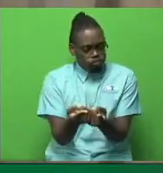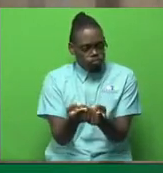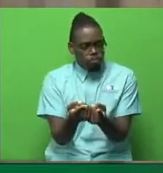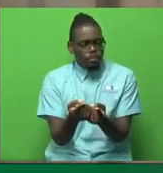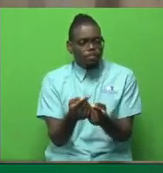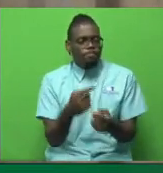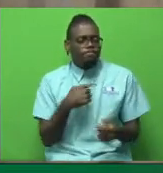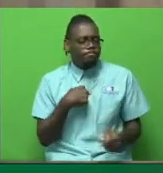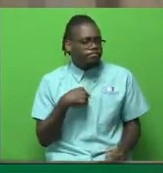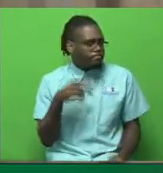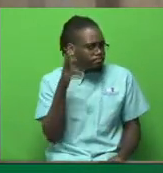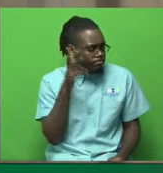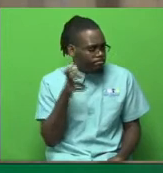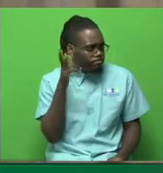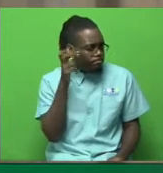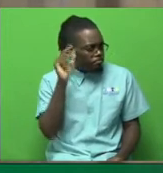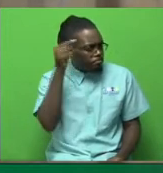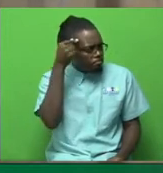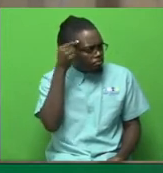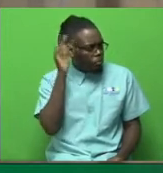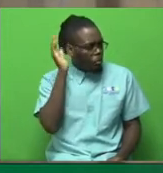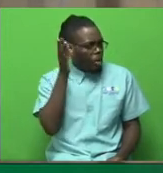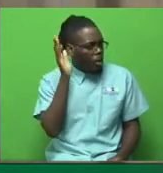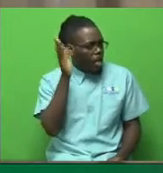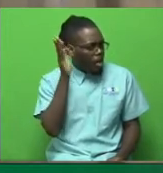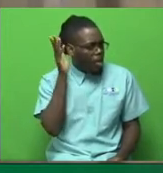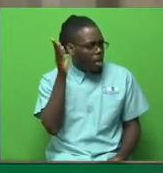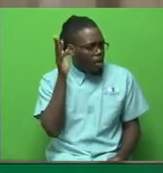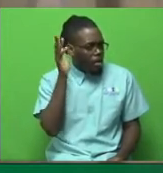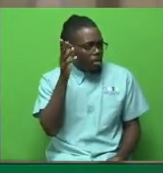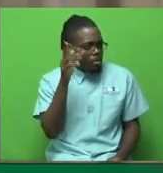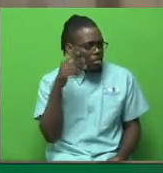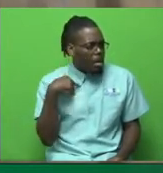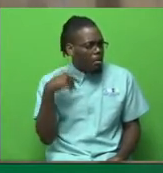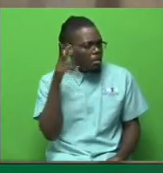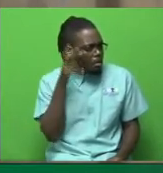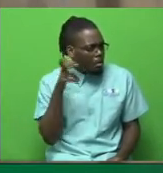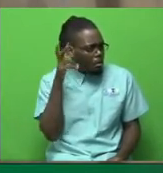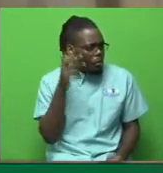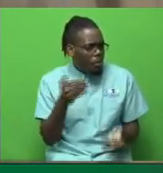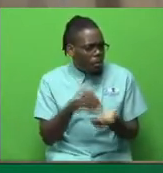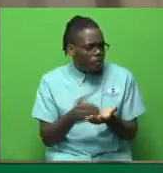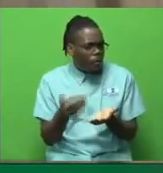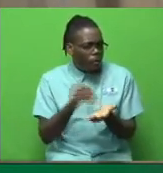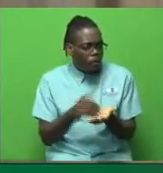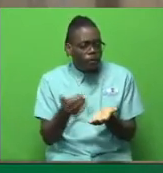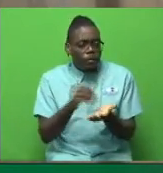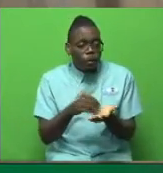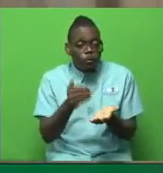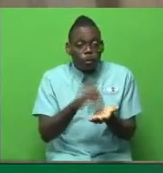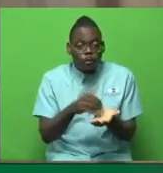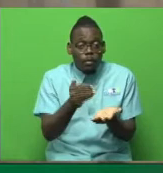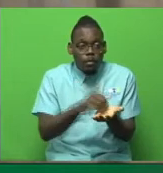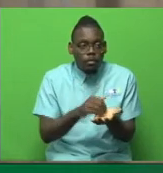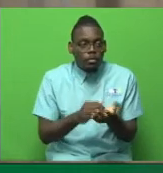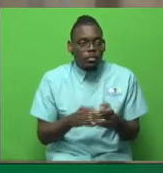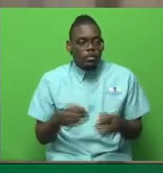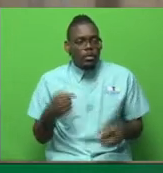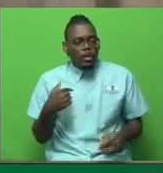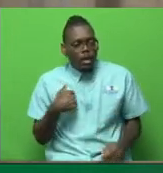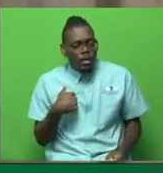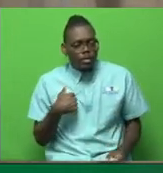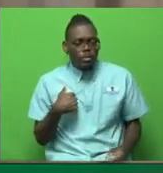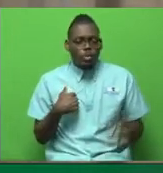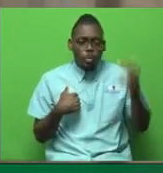messaging what I mean is that what you hear coming from them time and time and time again and what we know to be happening